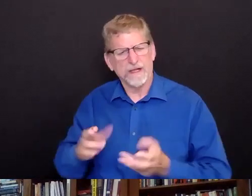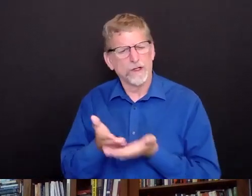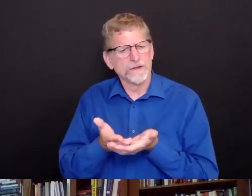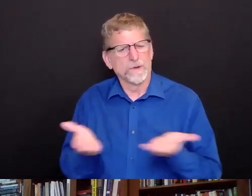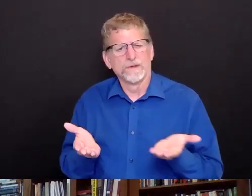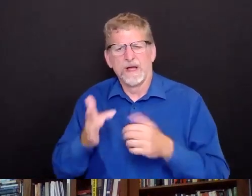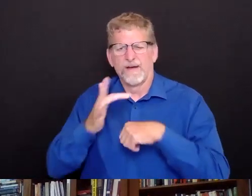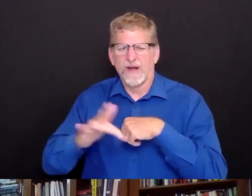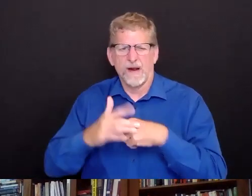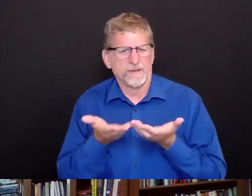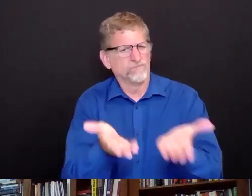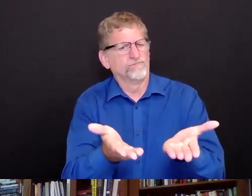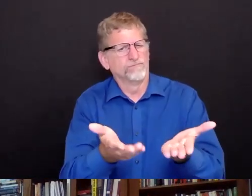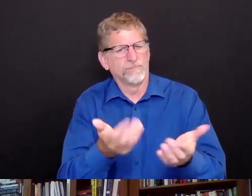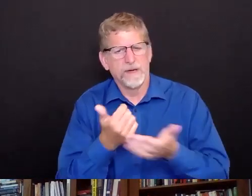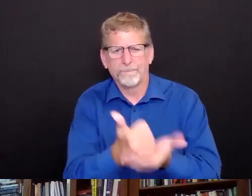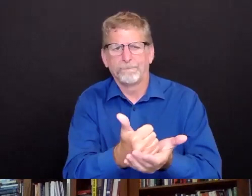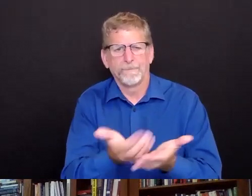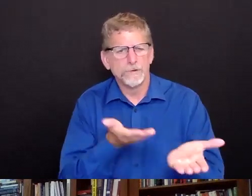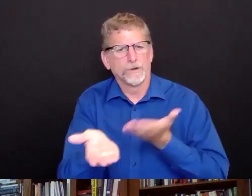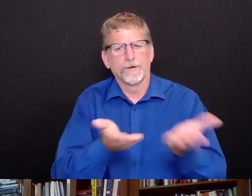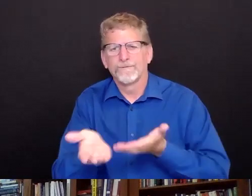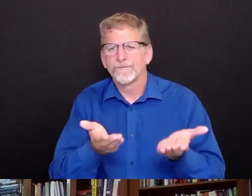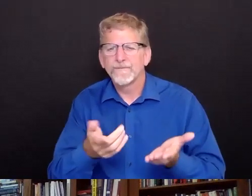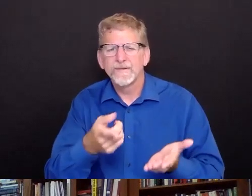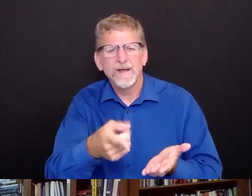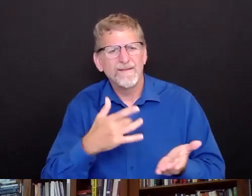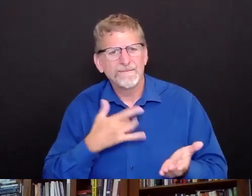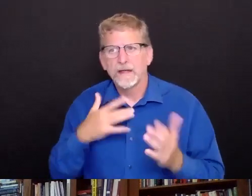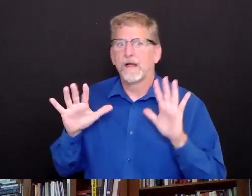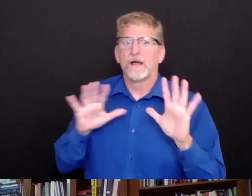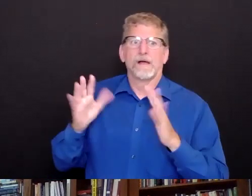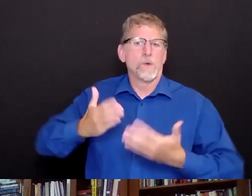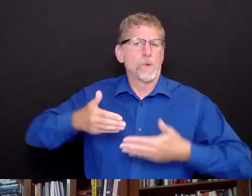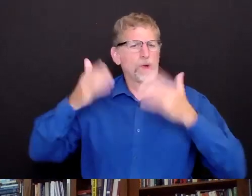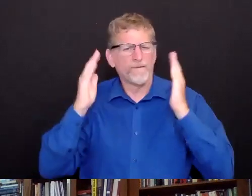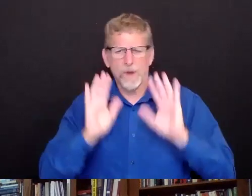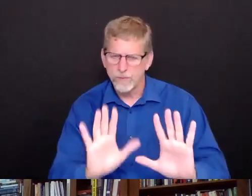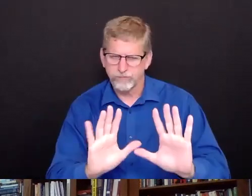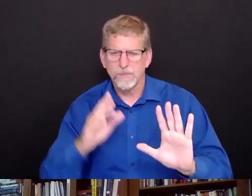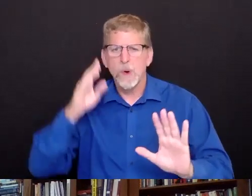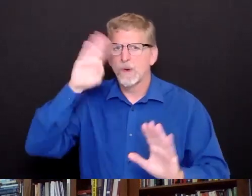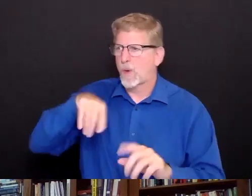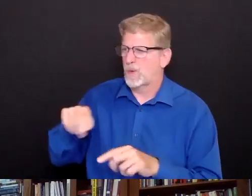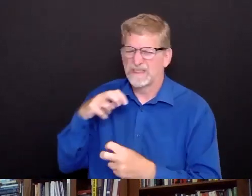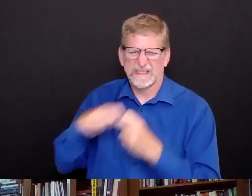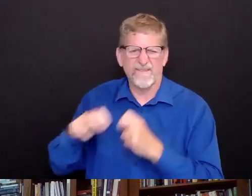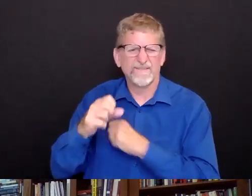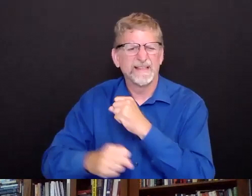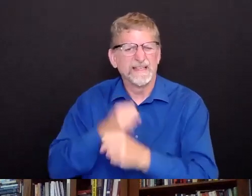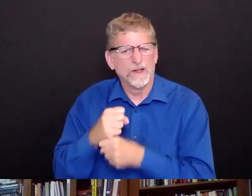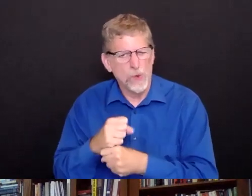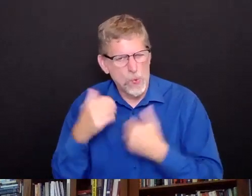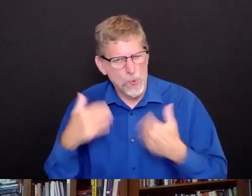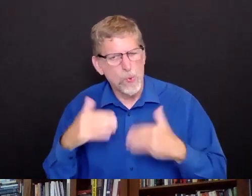more than you can handle at any given moment. We know that this has been a tough year, and we want to be your assistants, your supporters, your